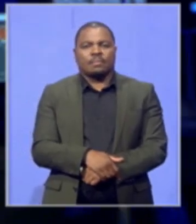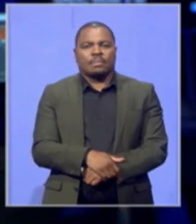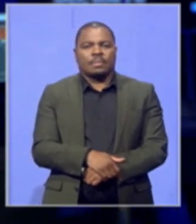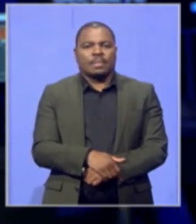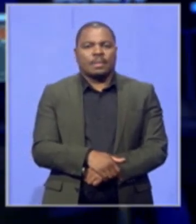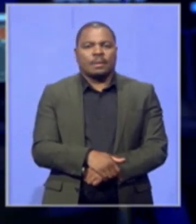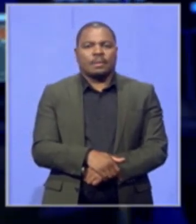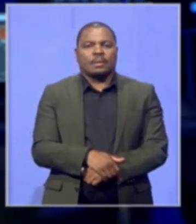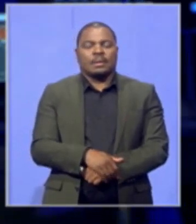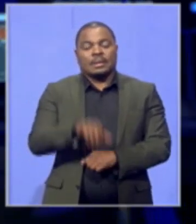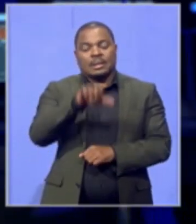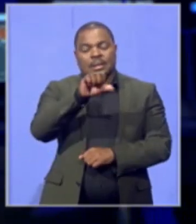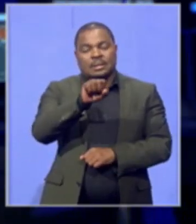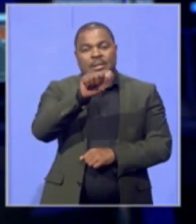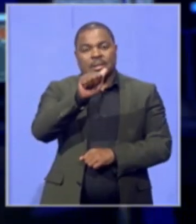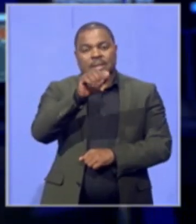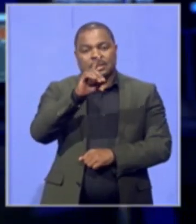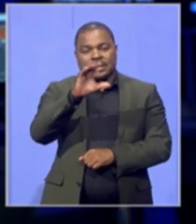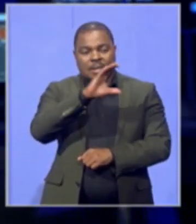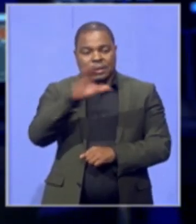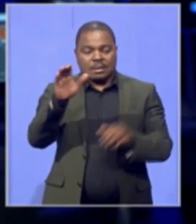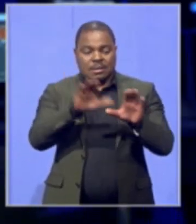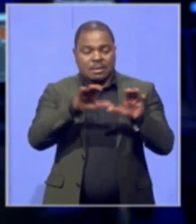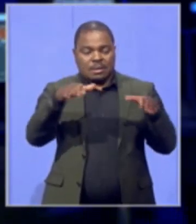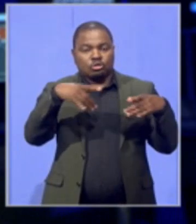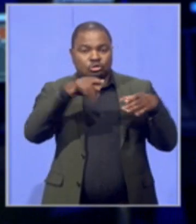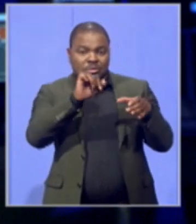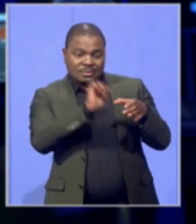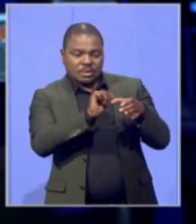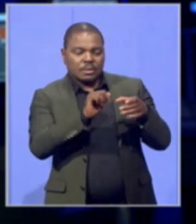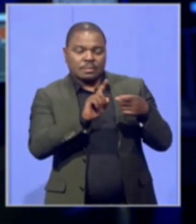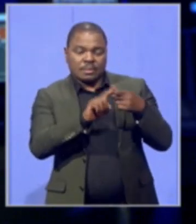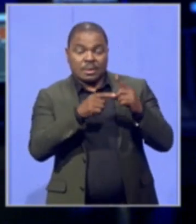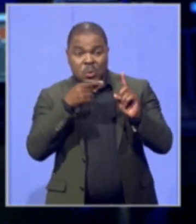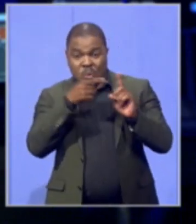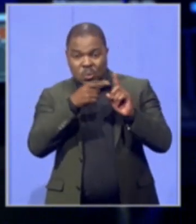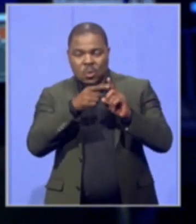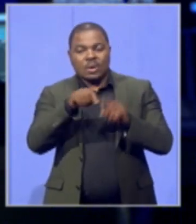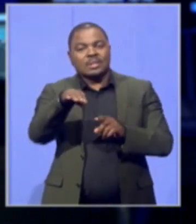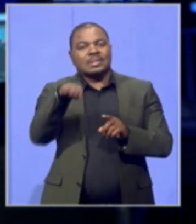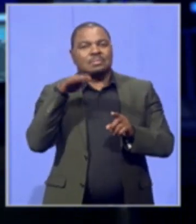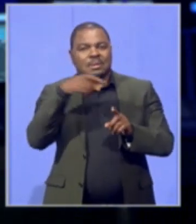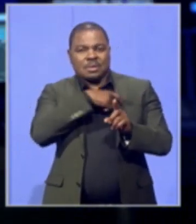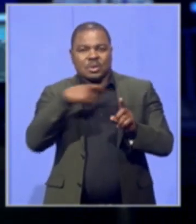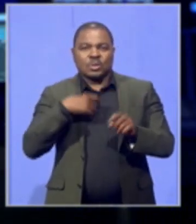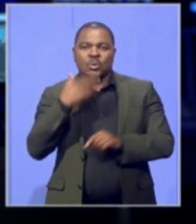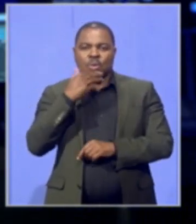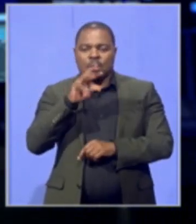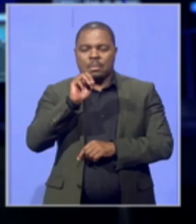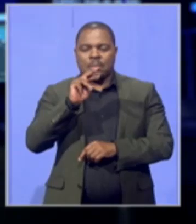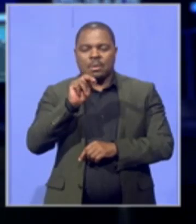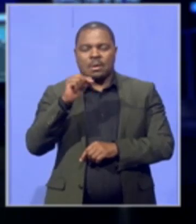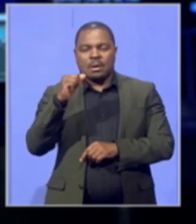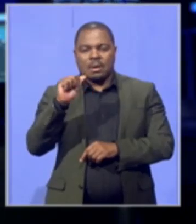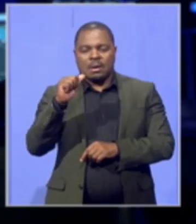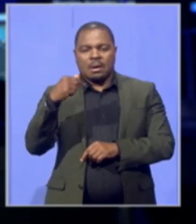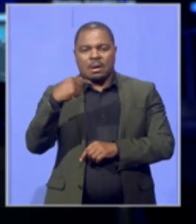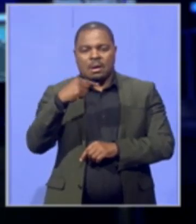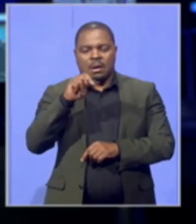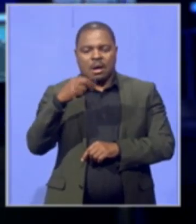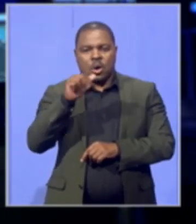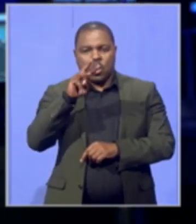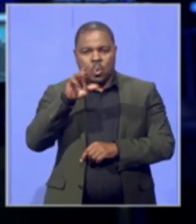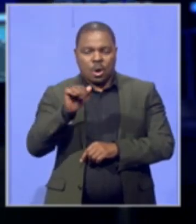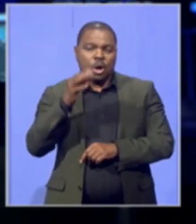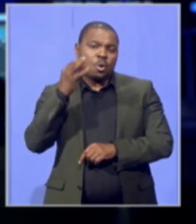Mudula situlo wa Sadeka ibile ile Mopresidente wa Zimbabwe Emmerson Mnangagwa ore maemo a rena DRC